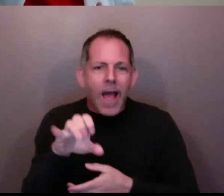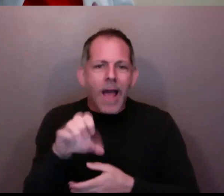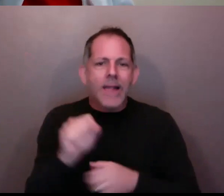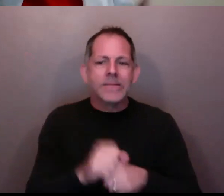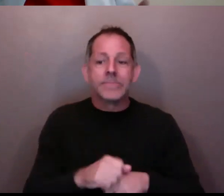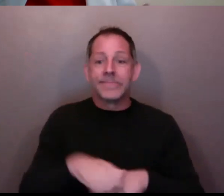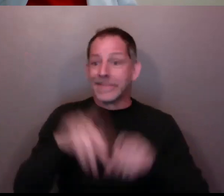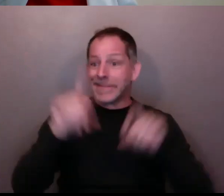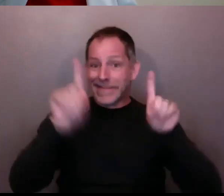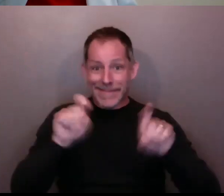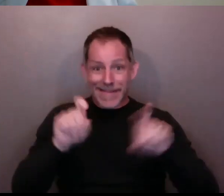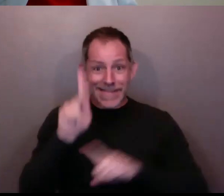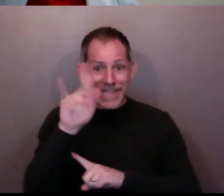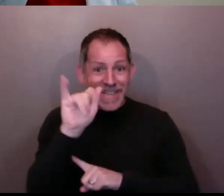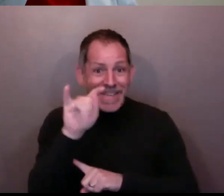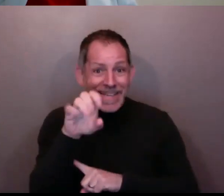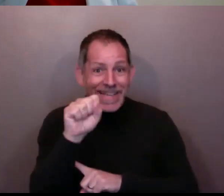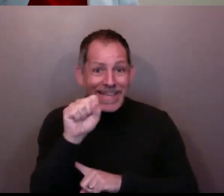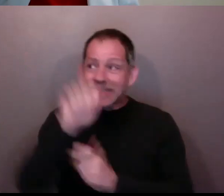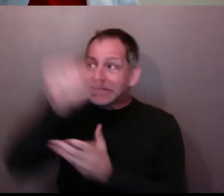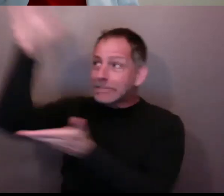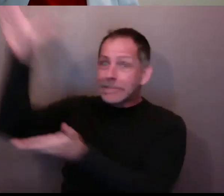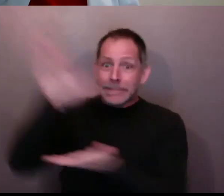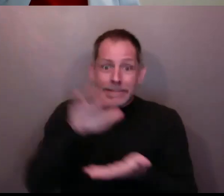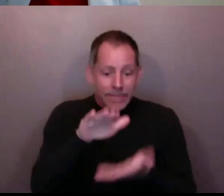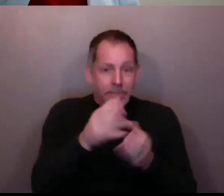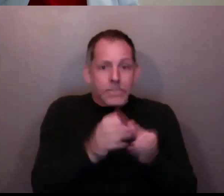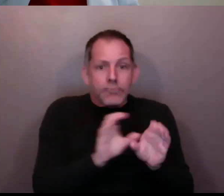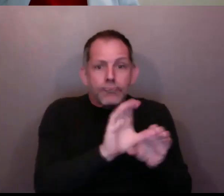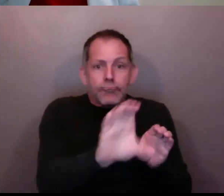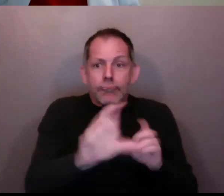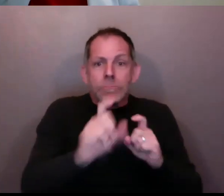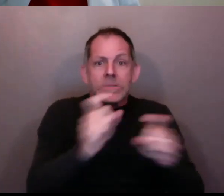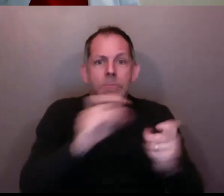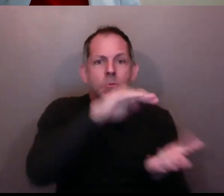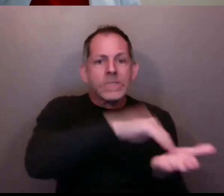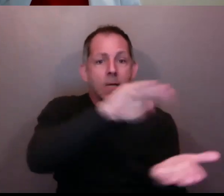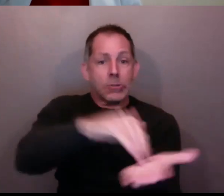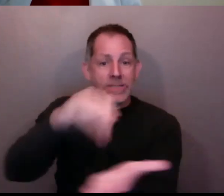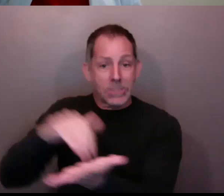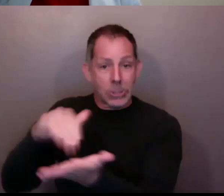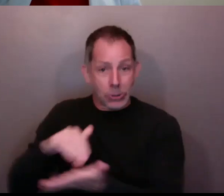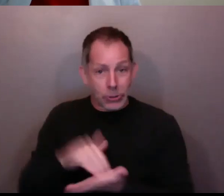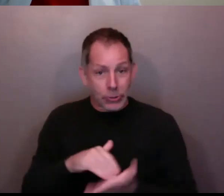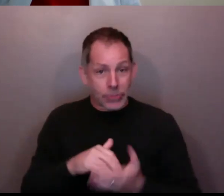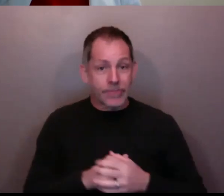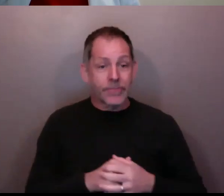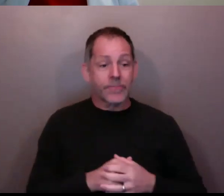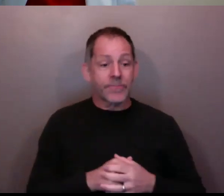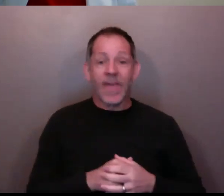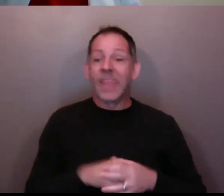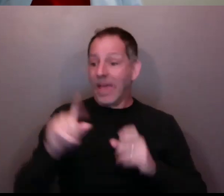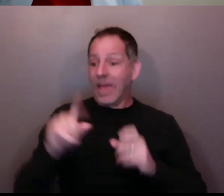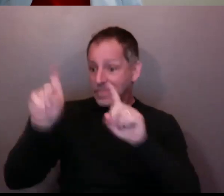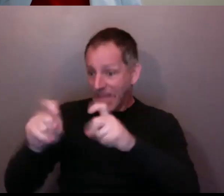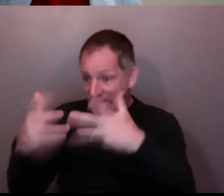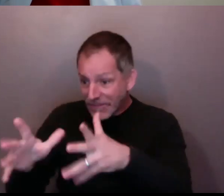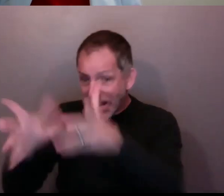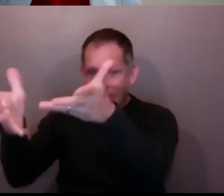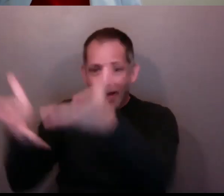facilities and taking specimens to the lab, different types of things like that. We've had them work on